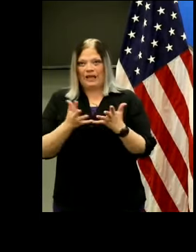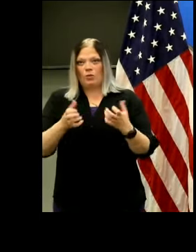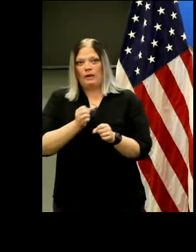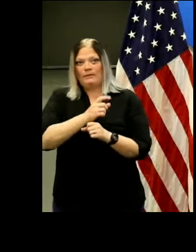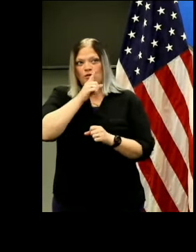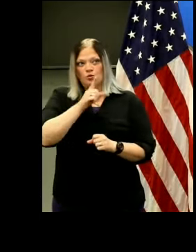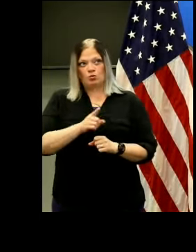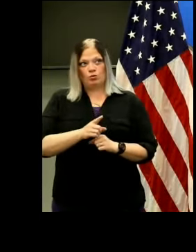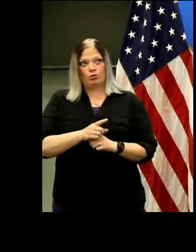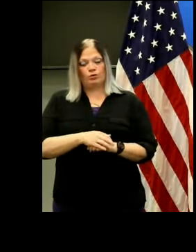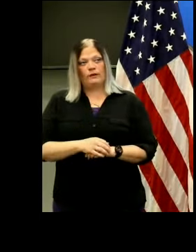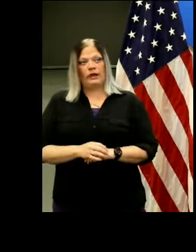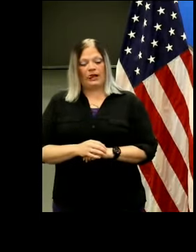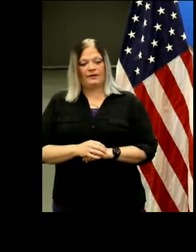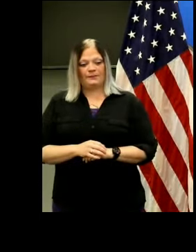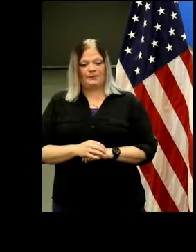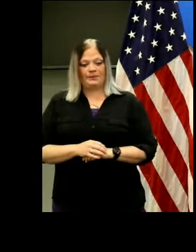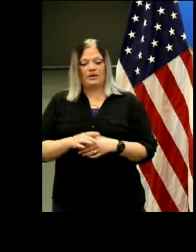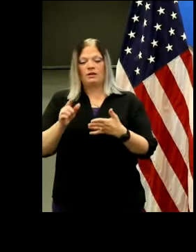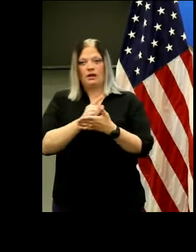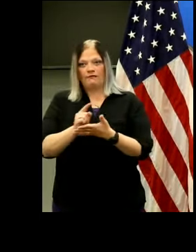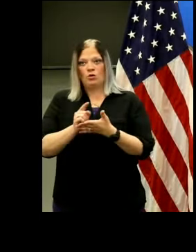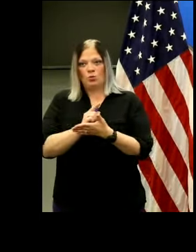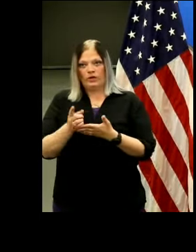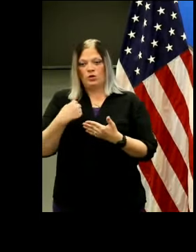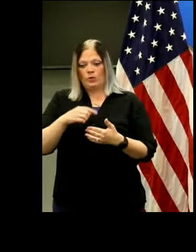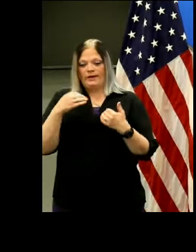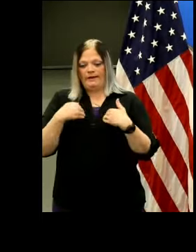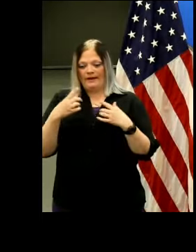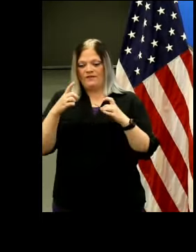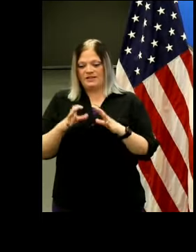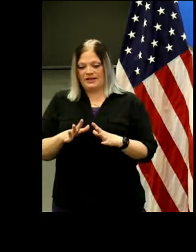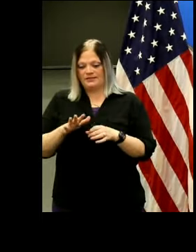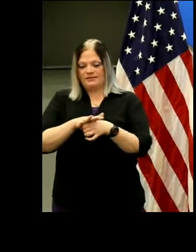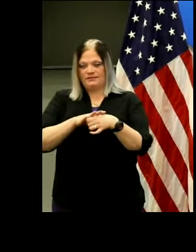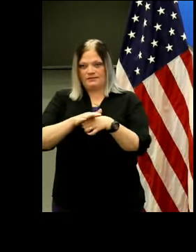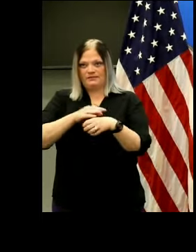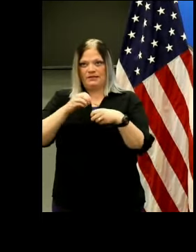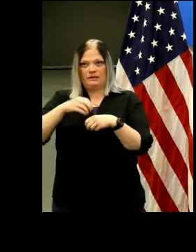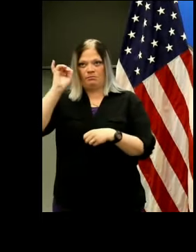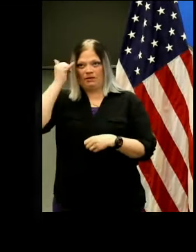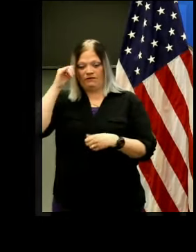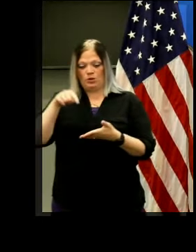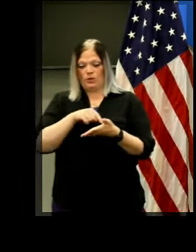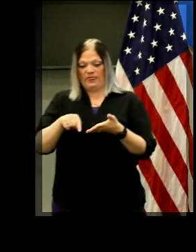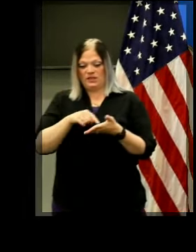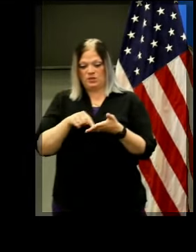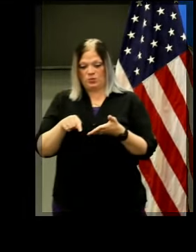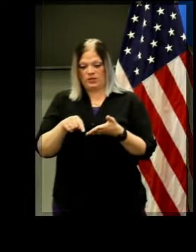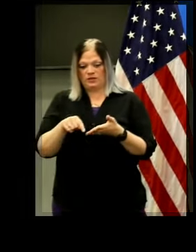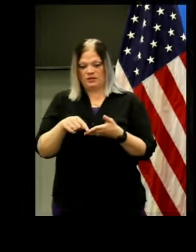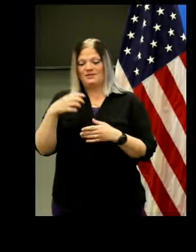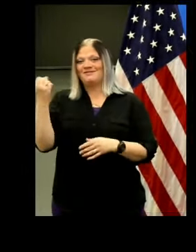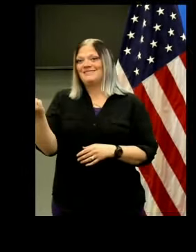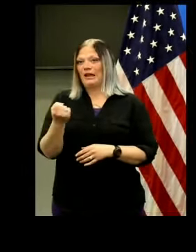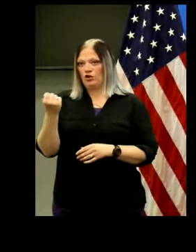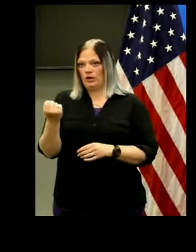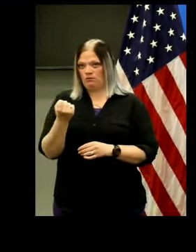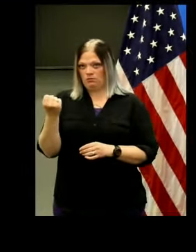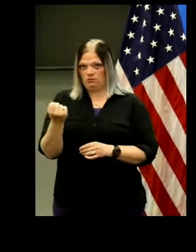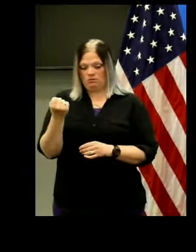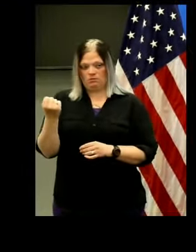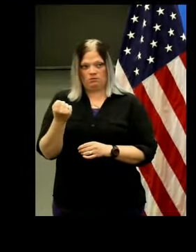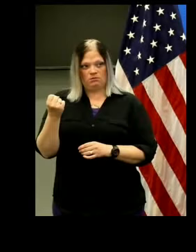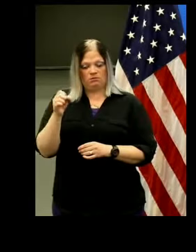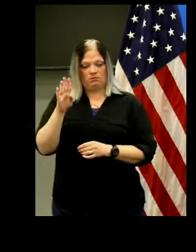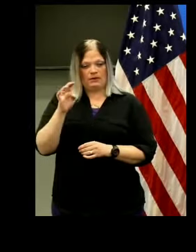that each week we have a testing site in the city of Buffalo. This week it is going to be on Saturday